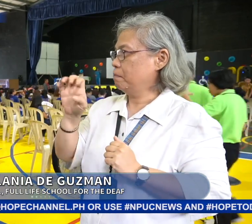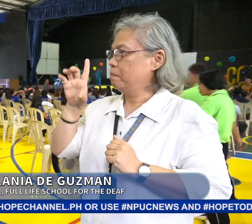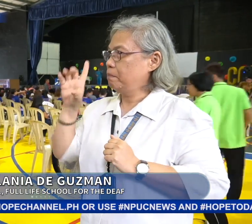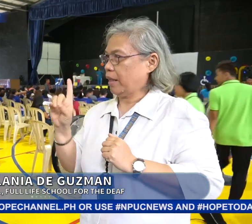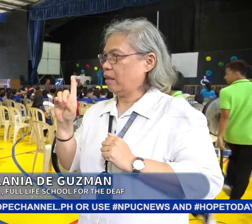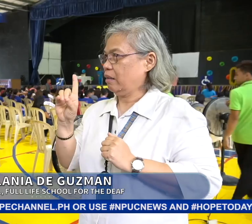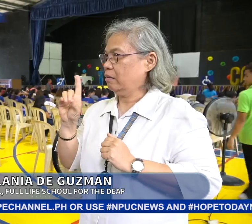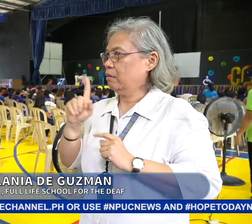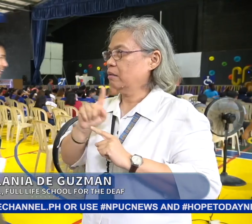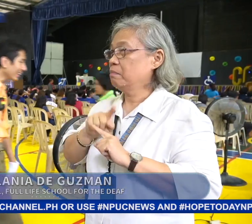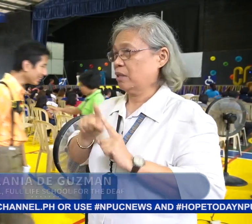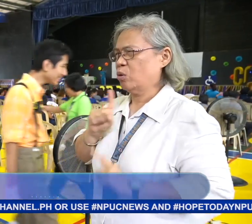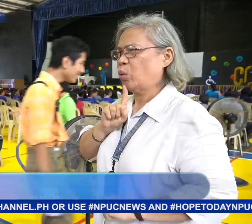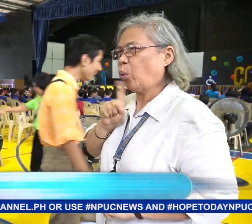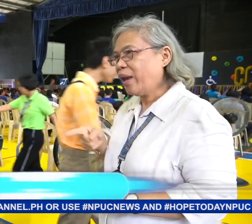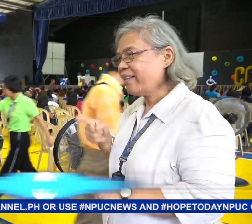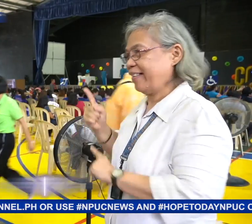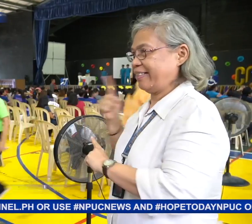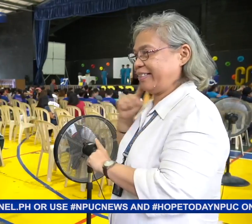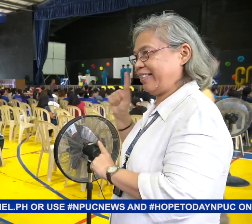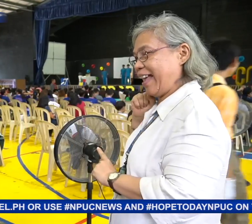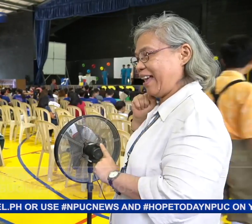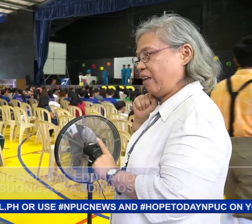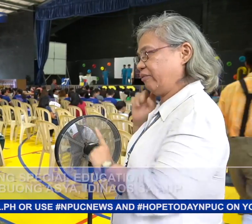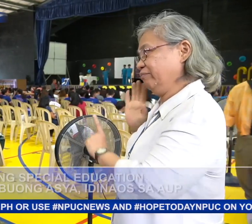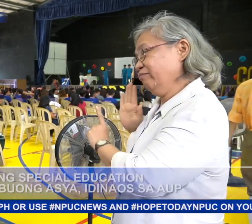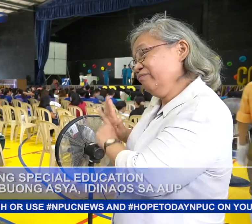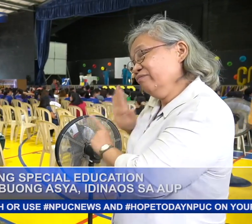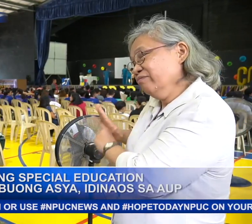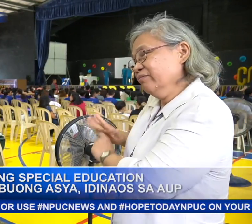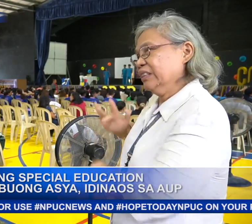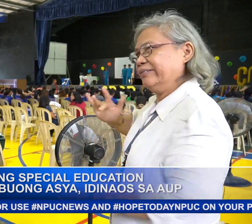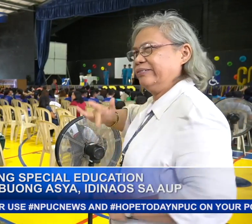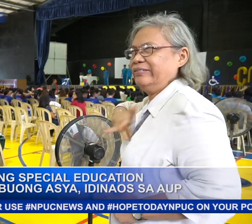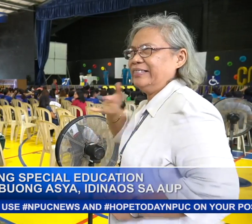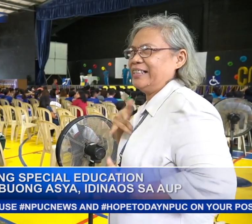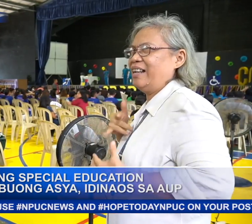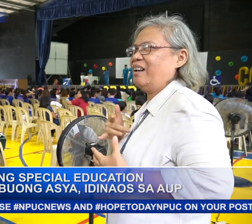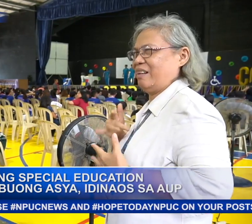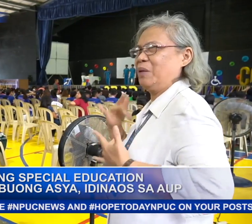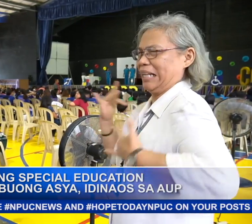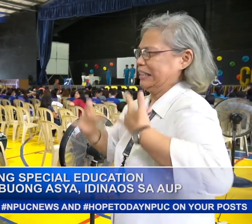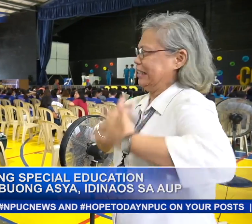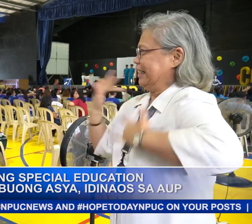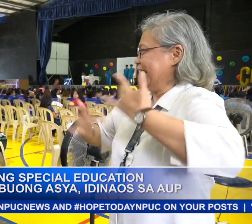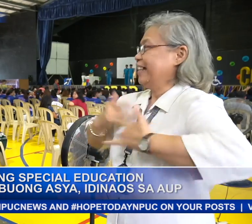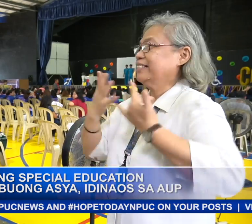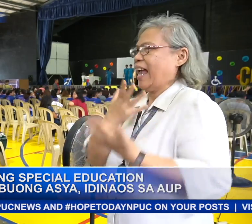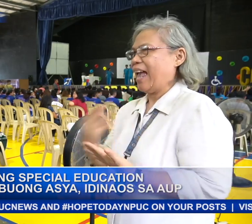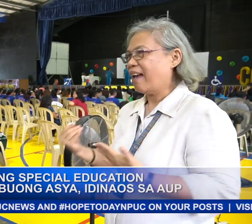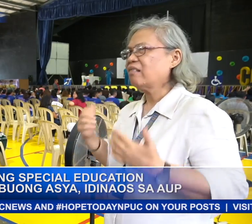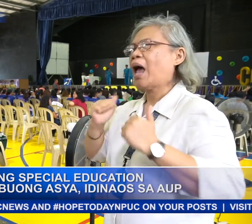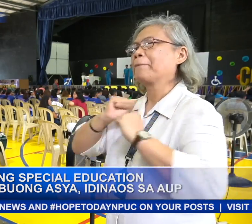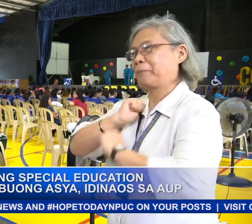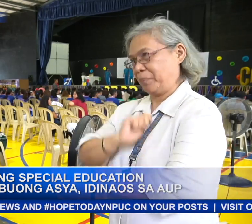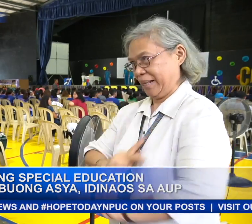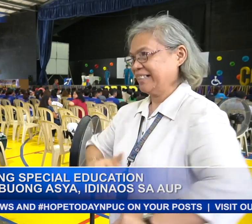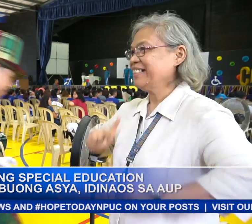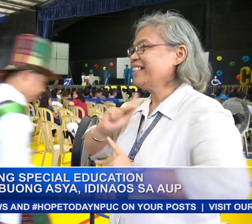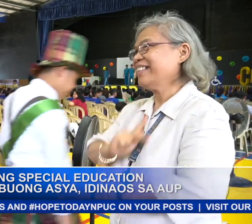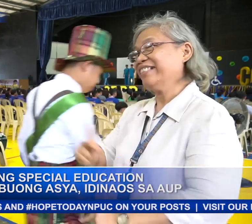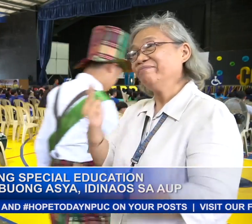happy together with everybody, with the deaf. Oh, I really feel